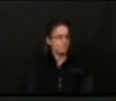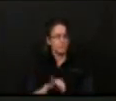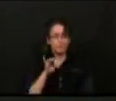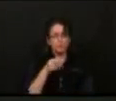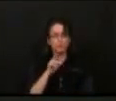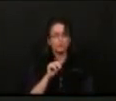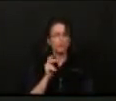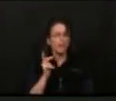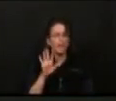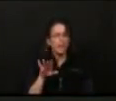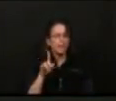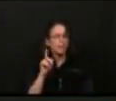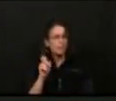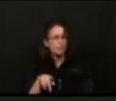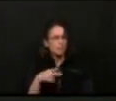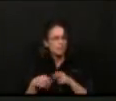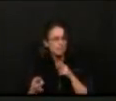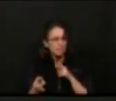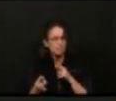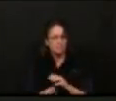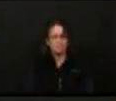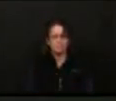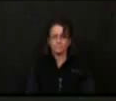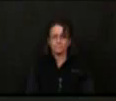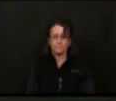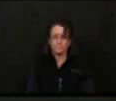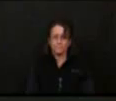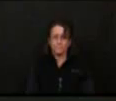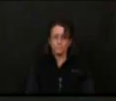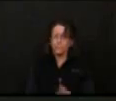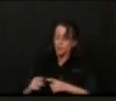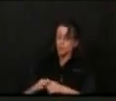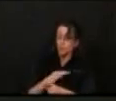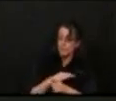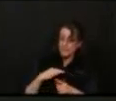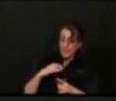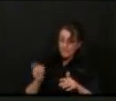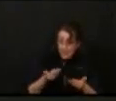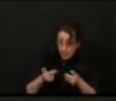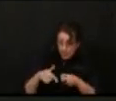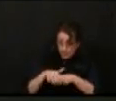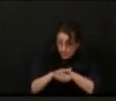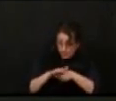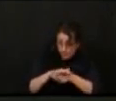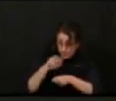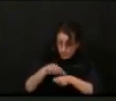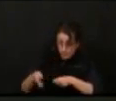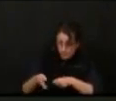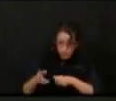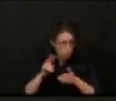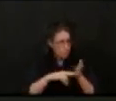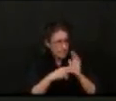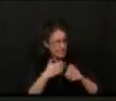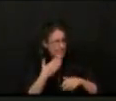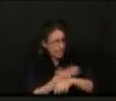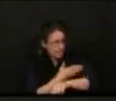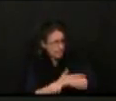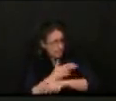No, it's a quick one. Do you try to hire locally as much as possible, or is that... Hire the construction?